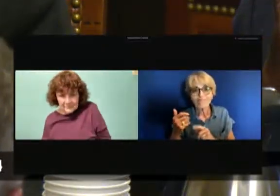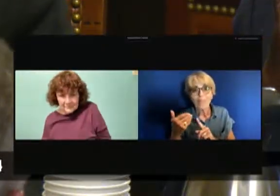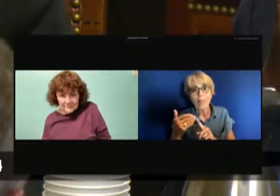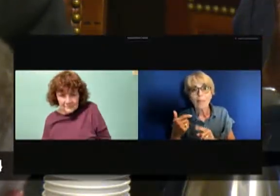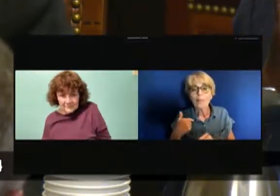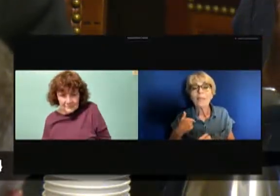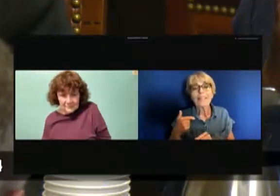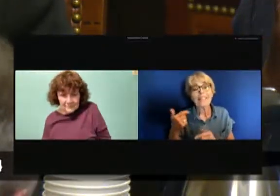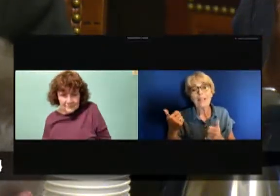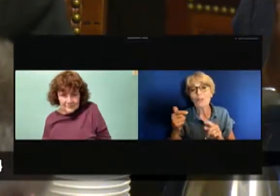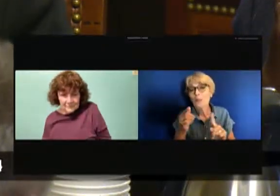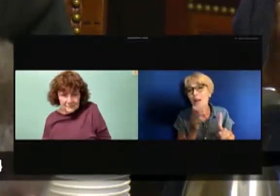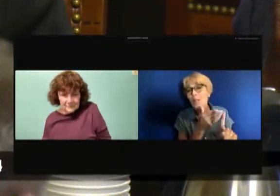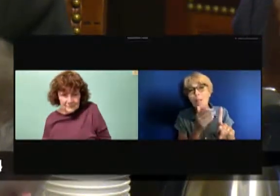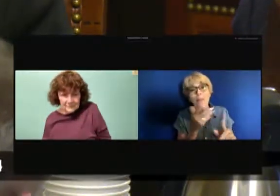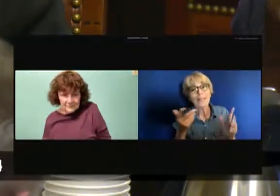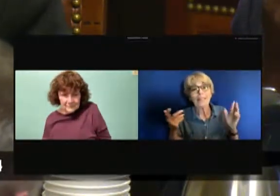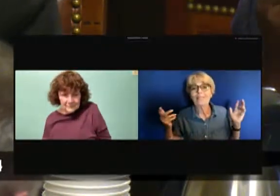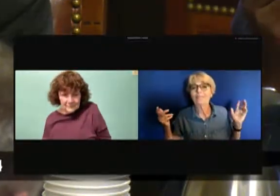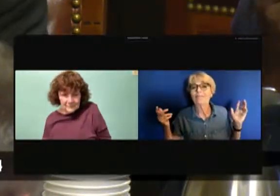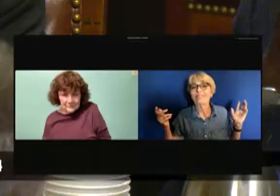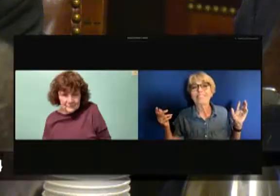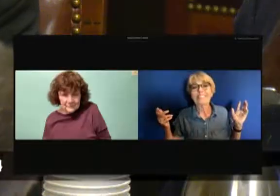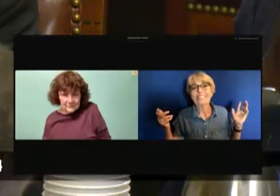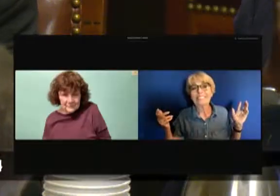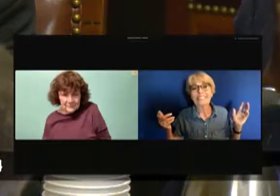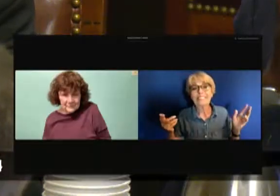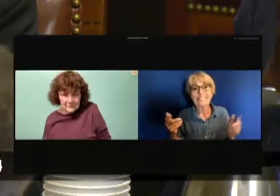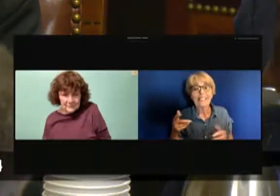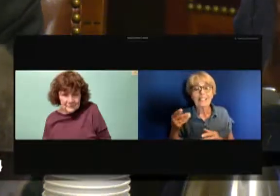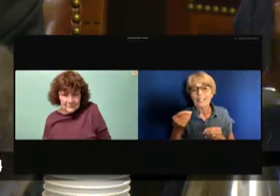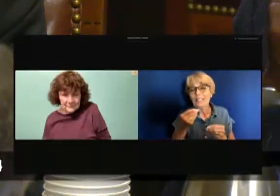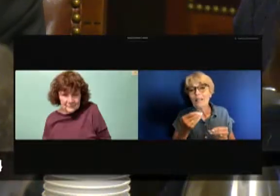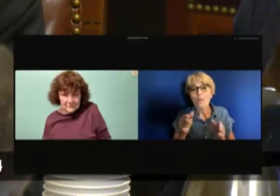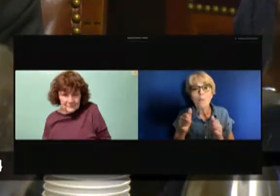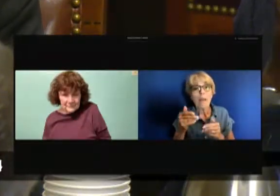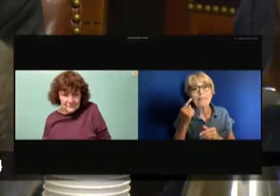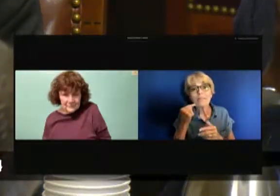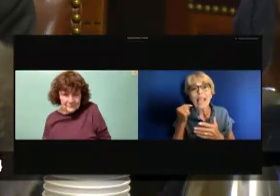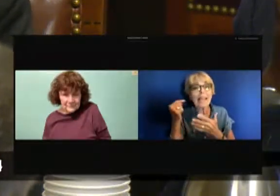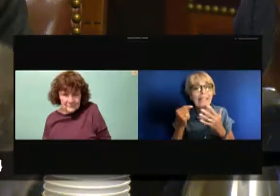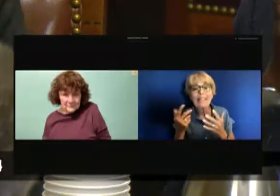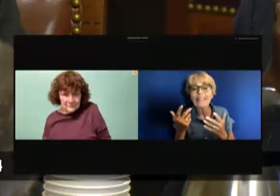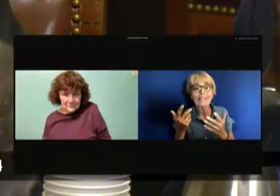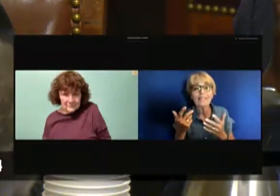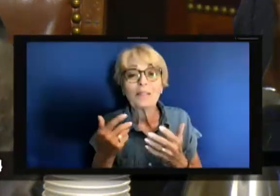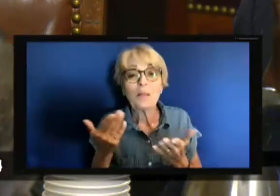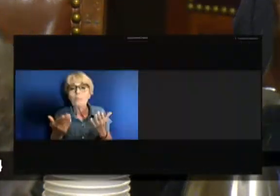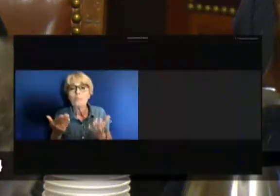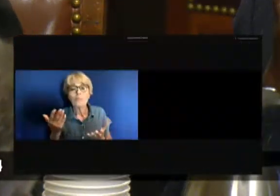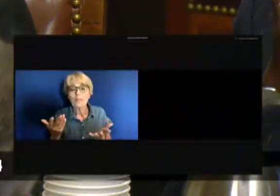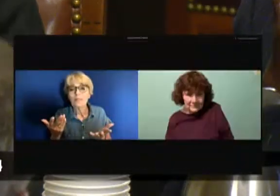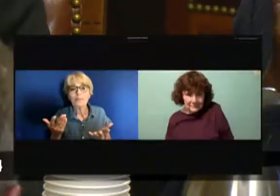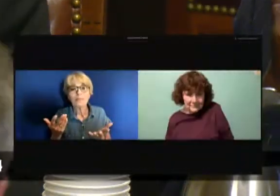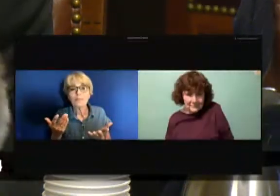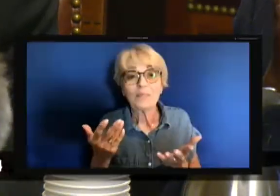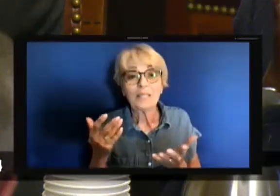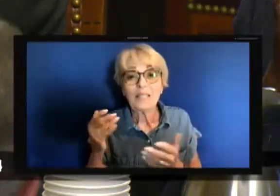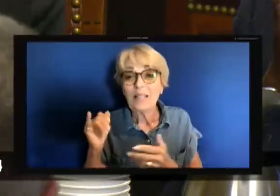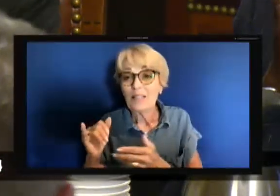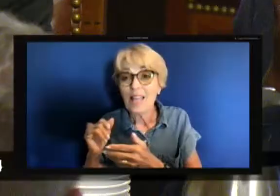them. If they find out they live down the block, the next thing you know, they're getting a box of candy and a little nice note, Maybe not even referring to the actual contract,